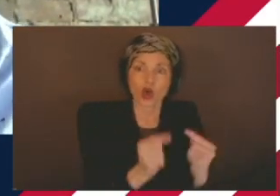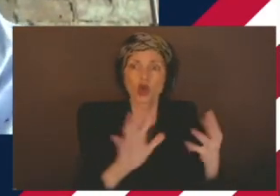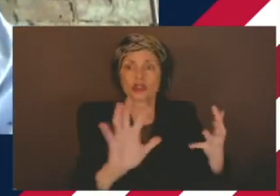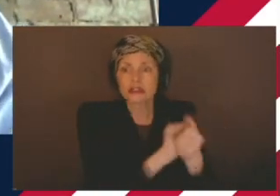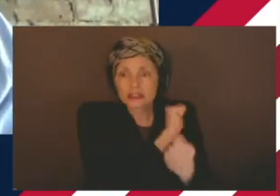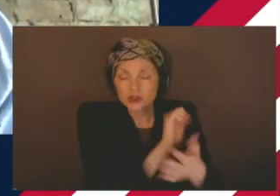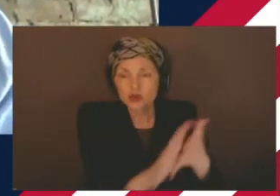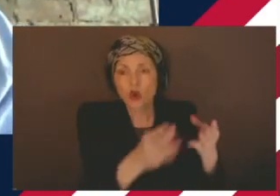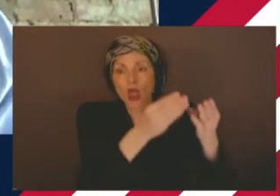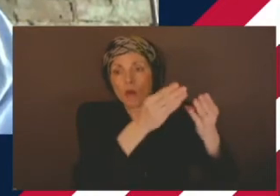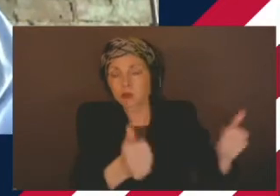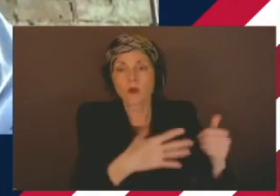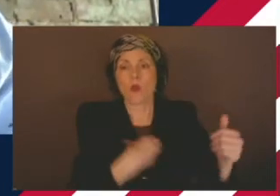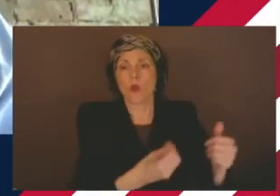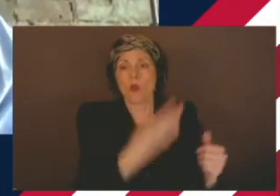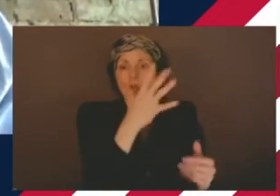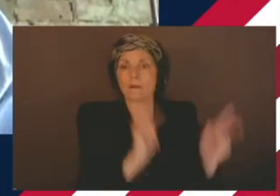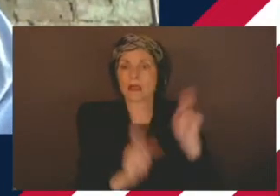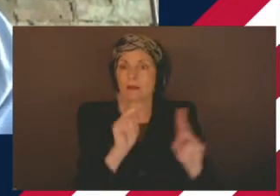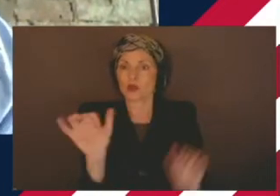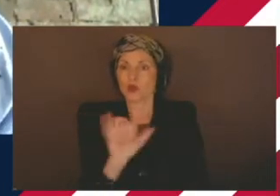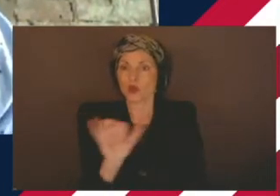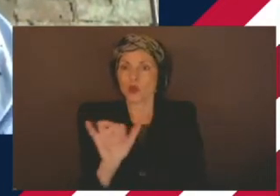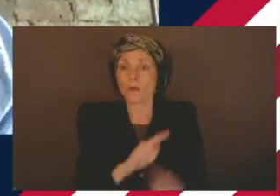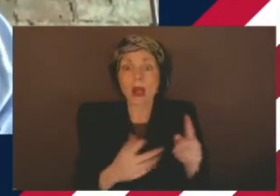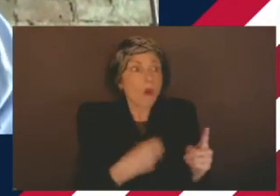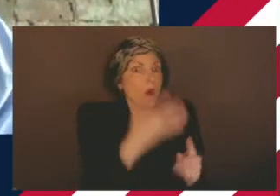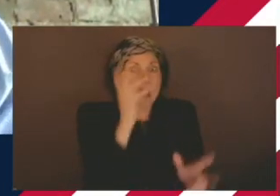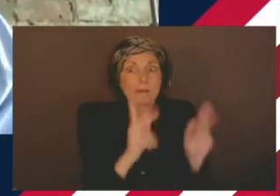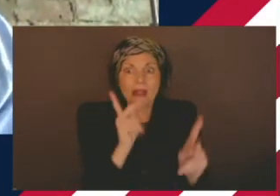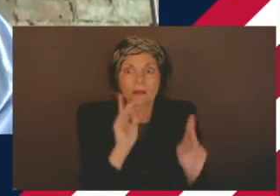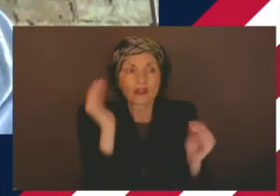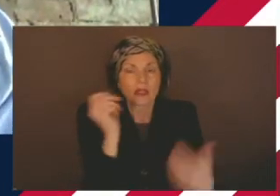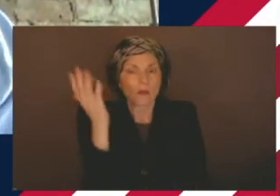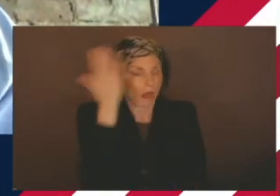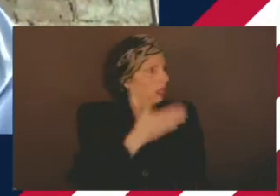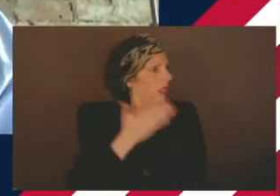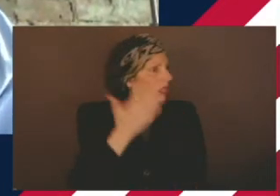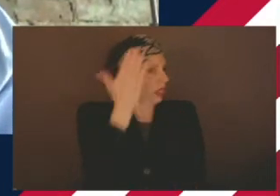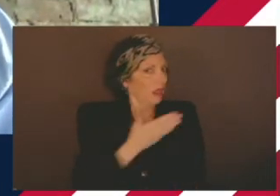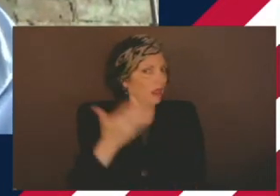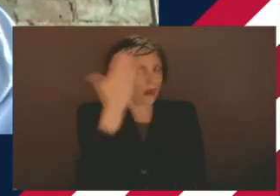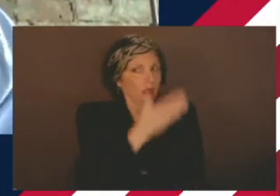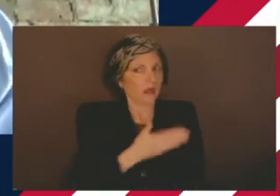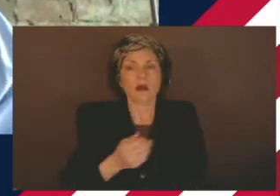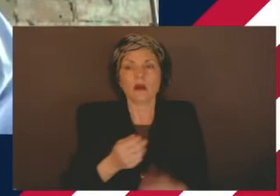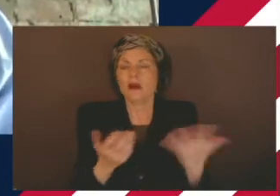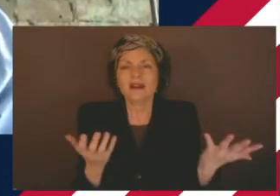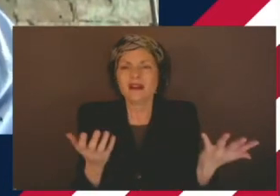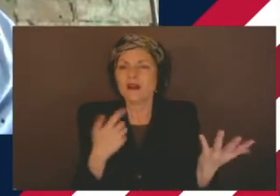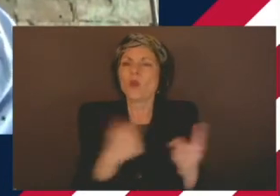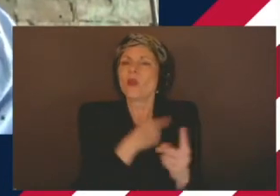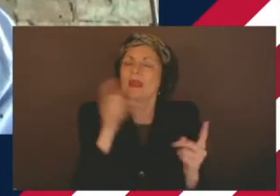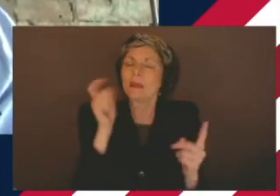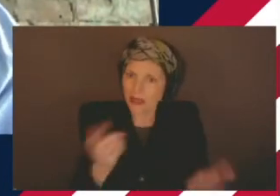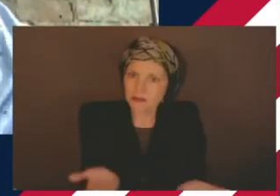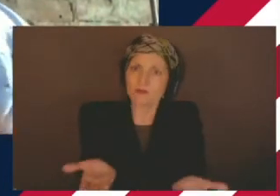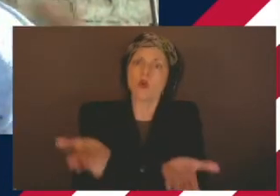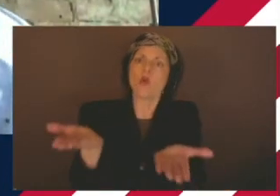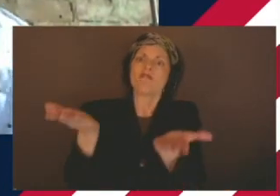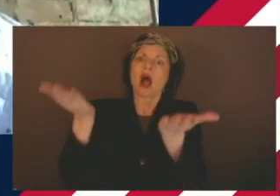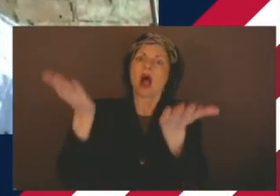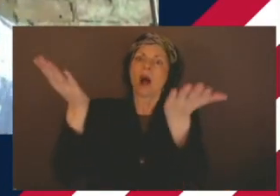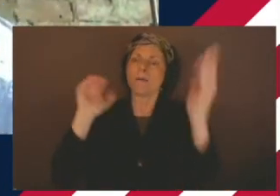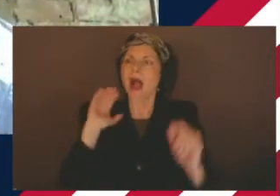it. And it is something that is going to sabotage all of our efforts to try to move our country forward to a better place. So